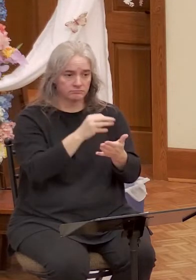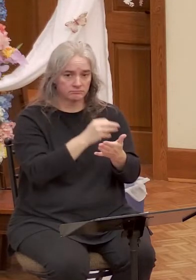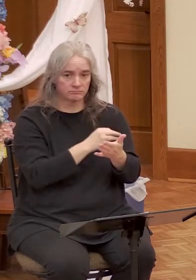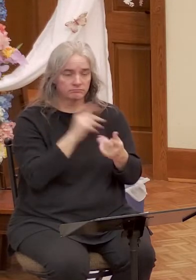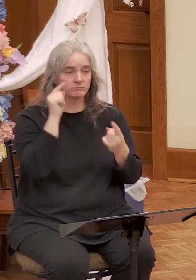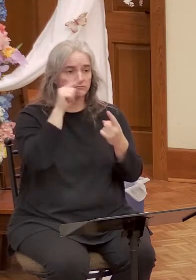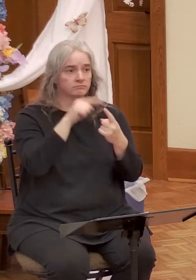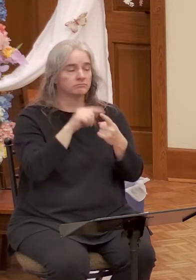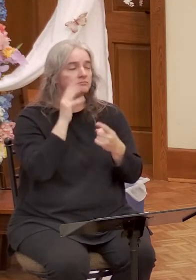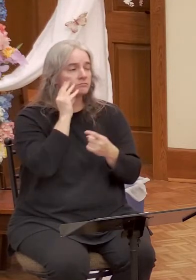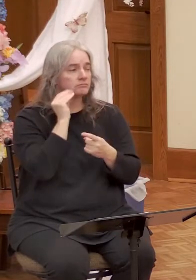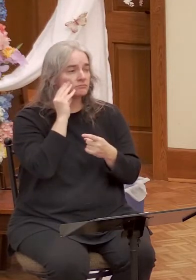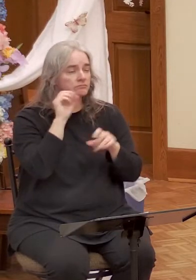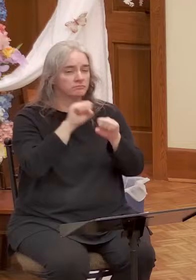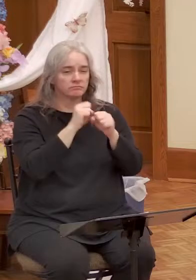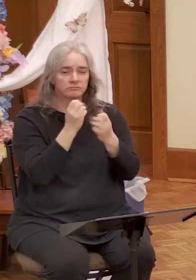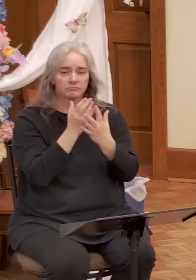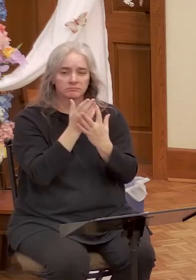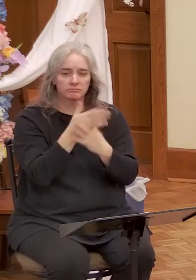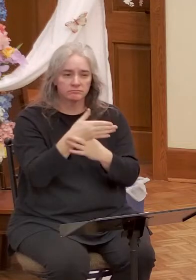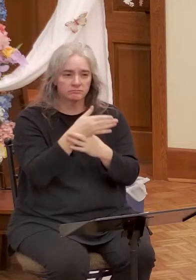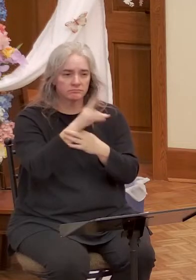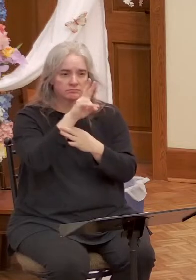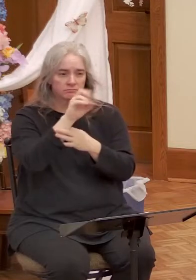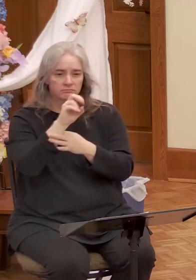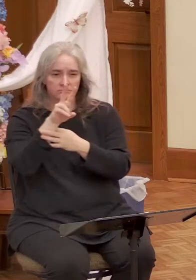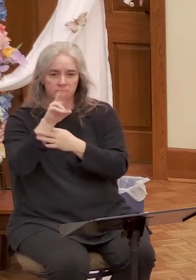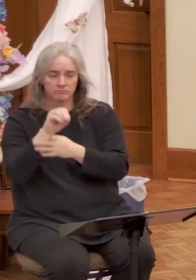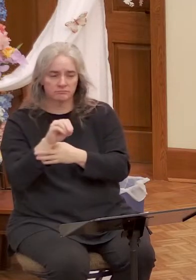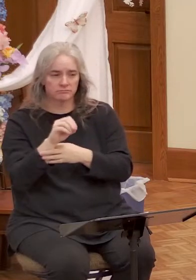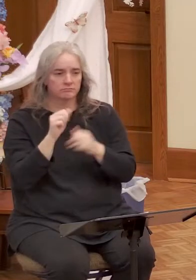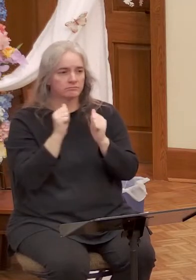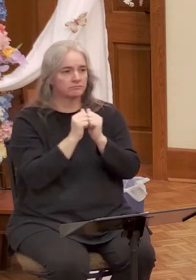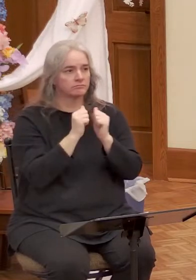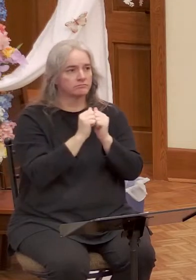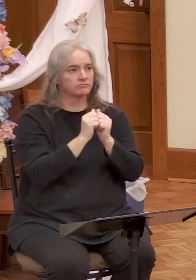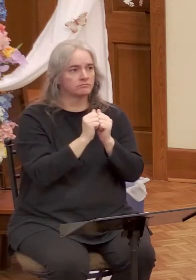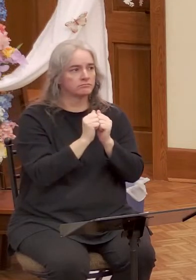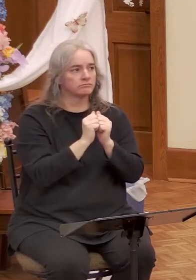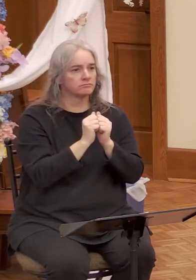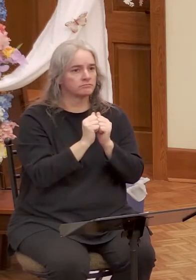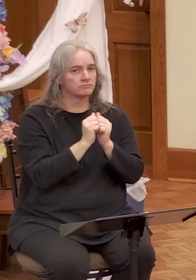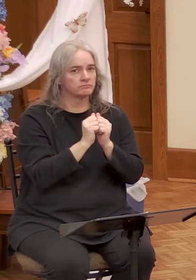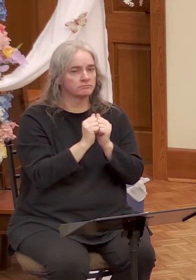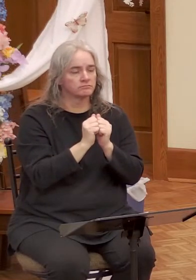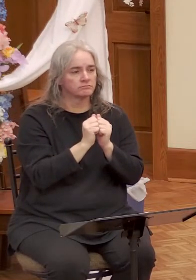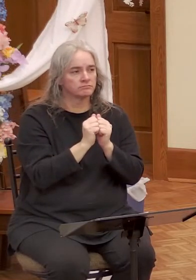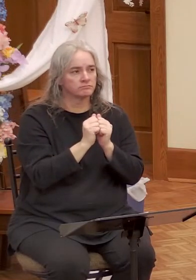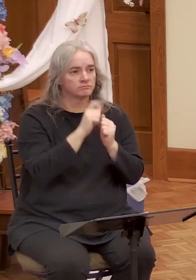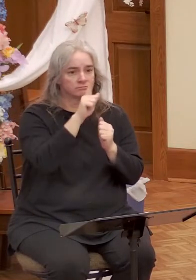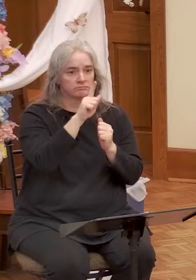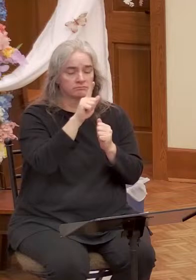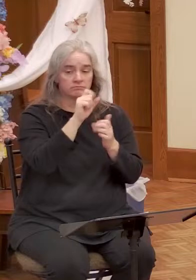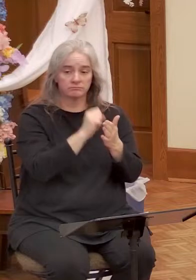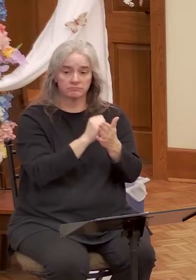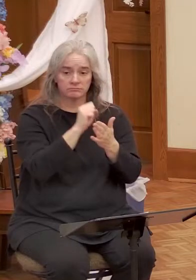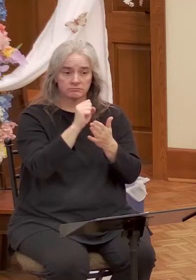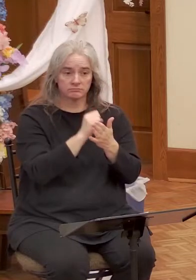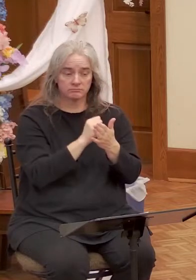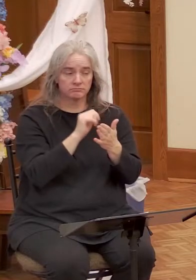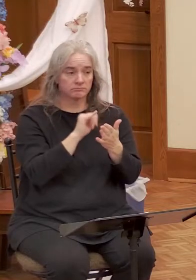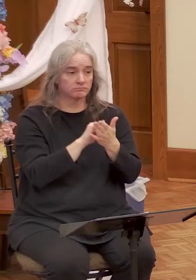in 2020 with an acoustic version of one of his songs that caught the ear of country music